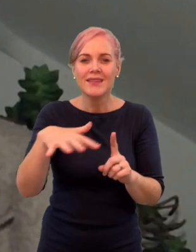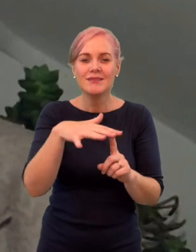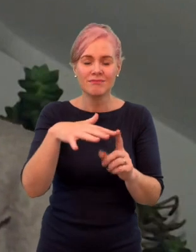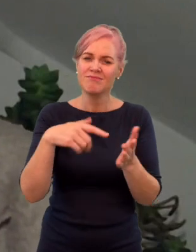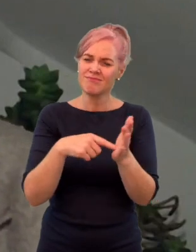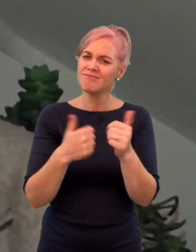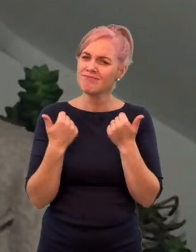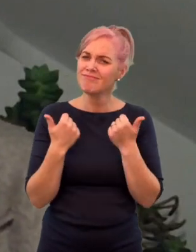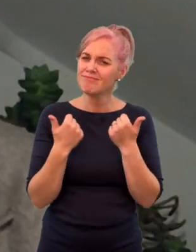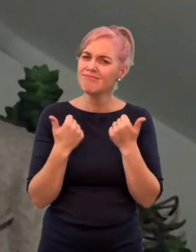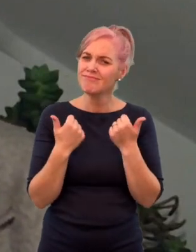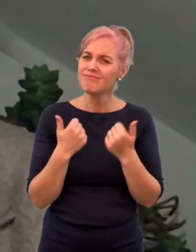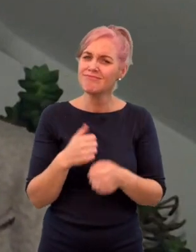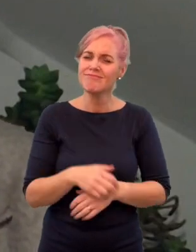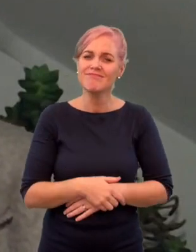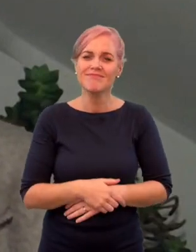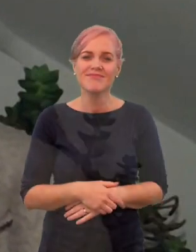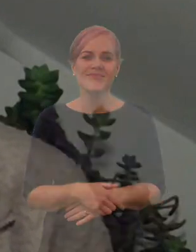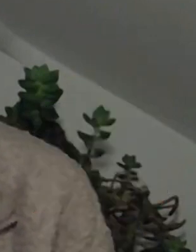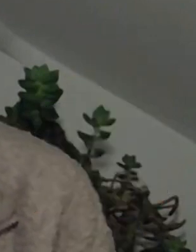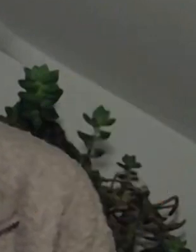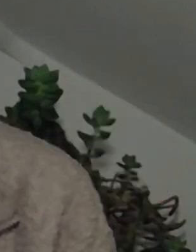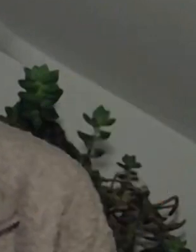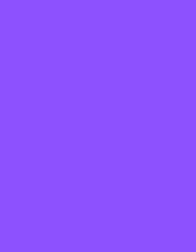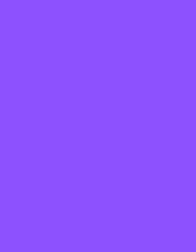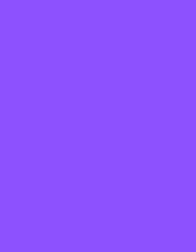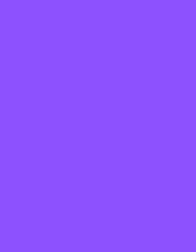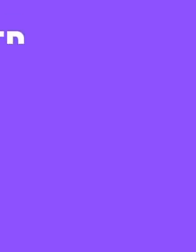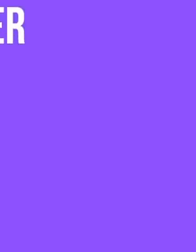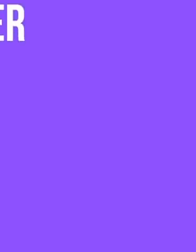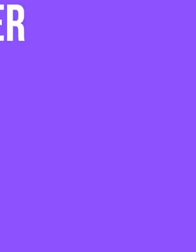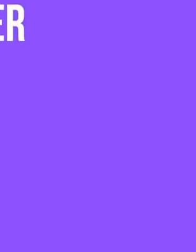a sort of time and place quite well, I'd say.